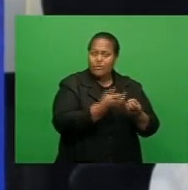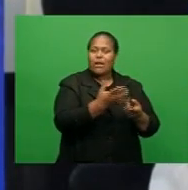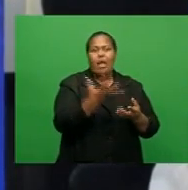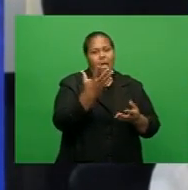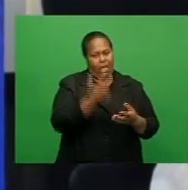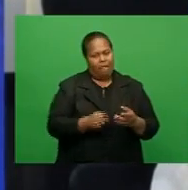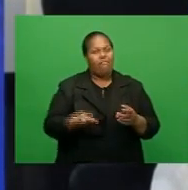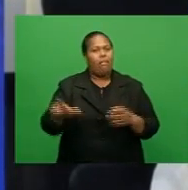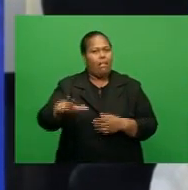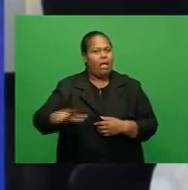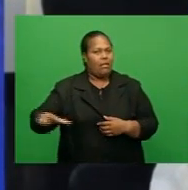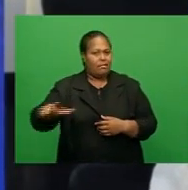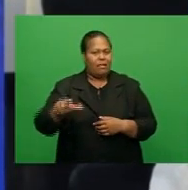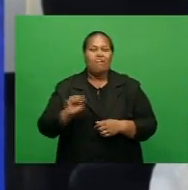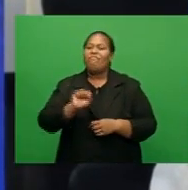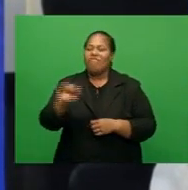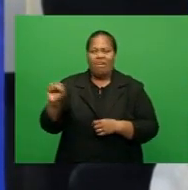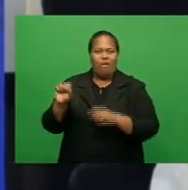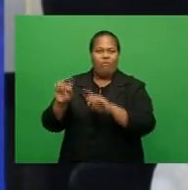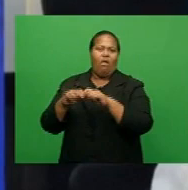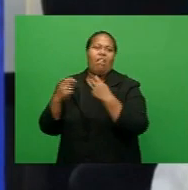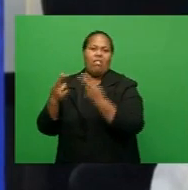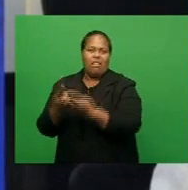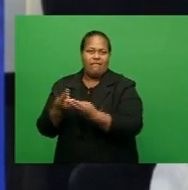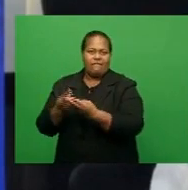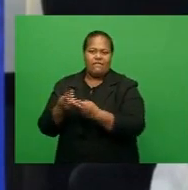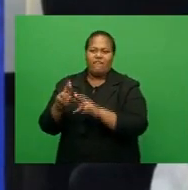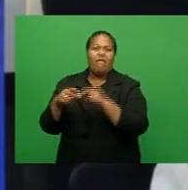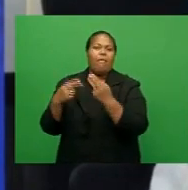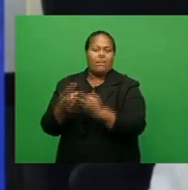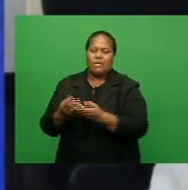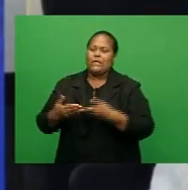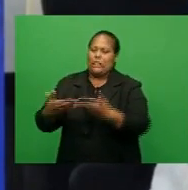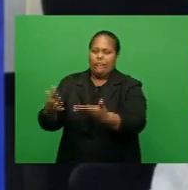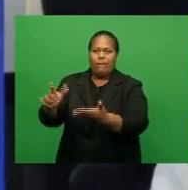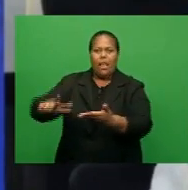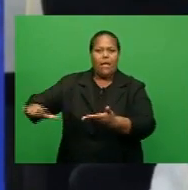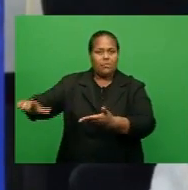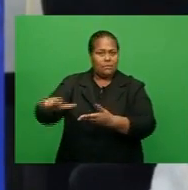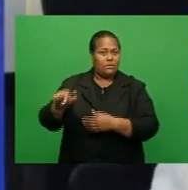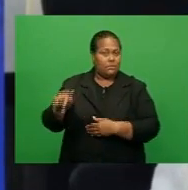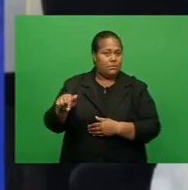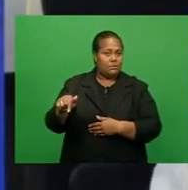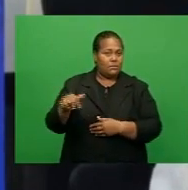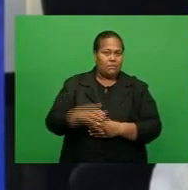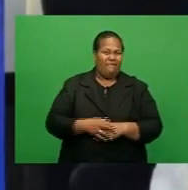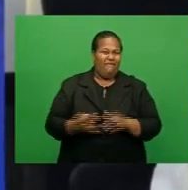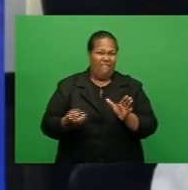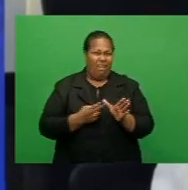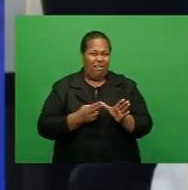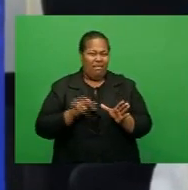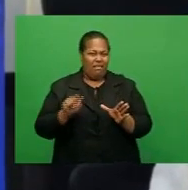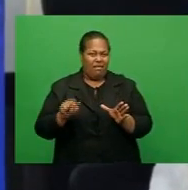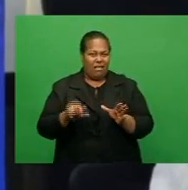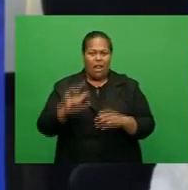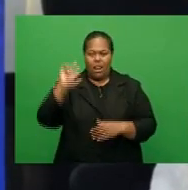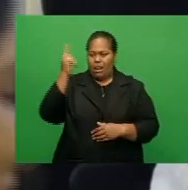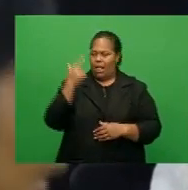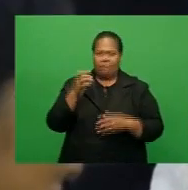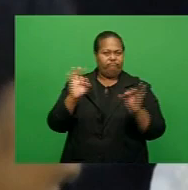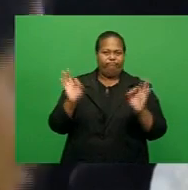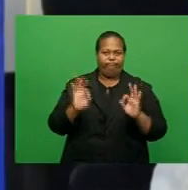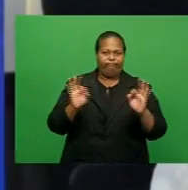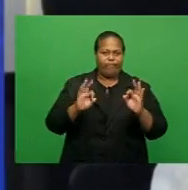Authority and their relatives were allocated lots. There is lack of documentation to confirm